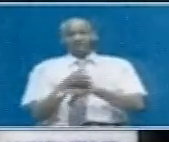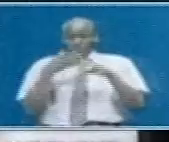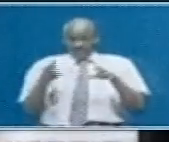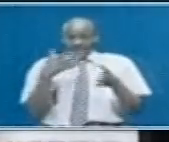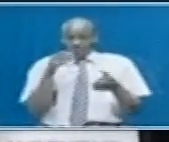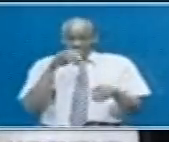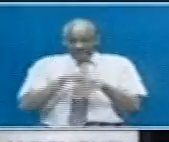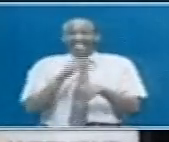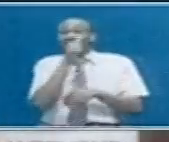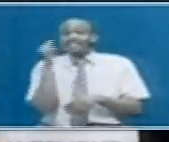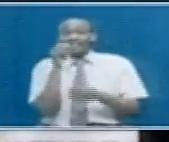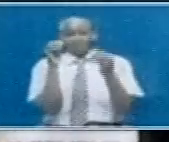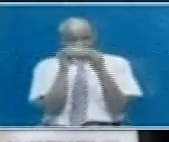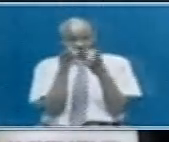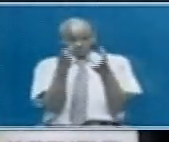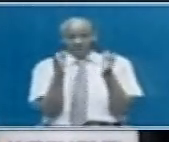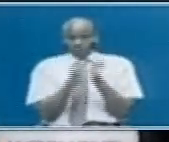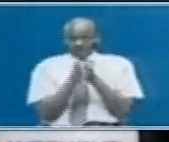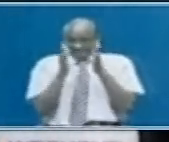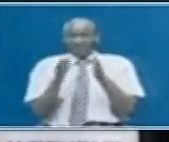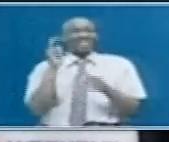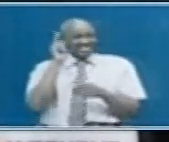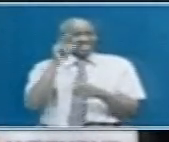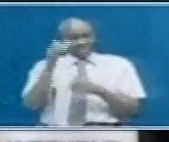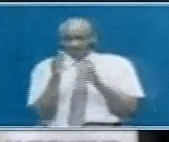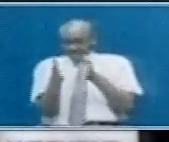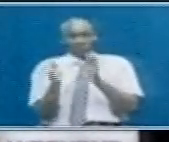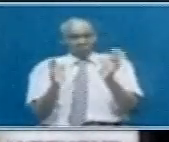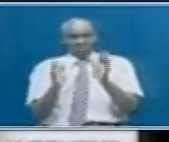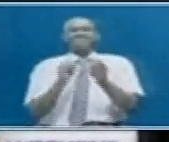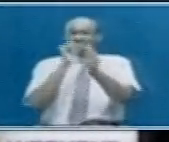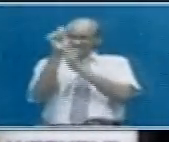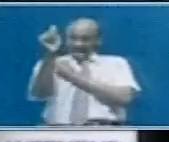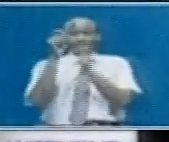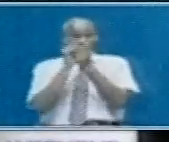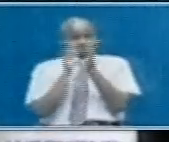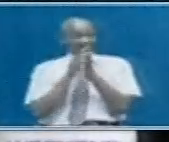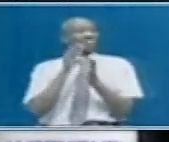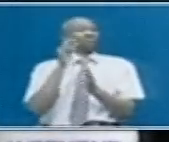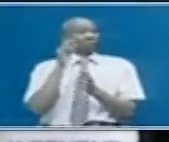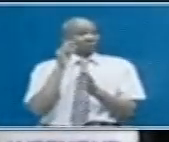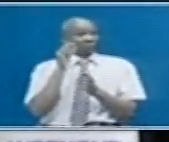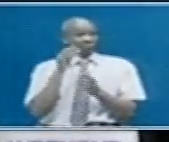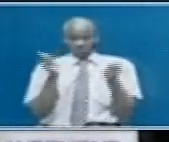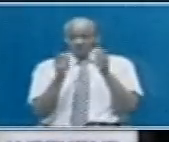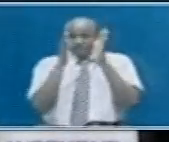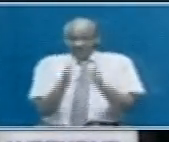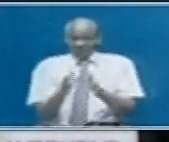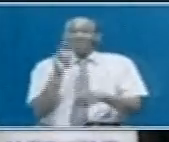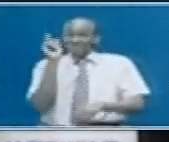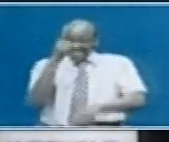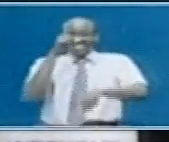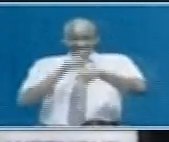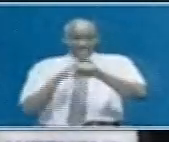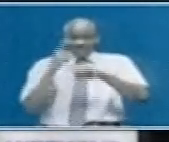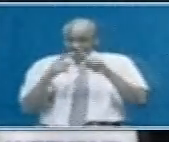secure a secret meeting 43 kilometers away from Kisii Town with an alleged witch alongside with his group. This is a first time experience